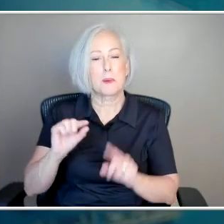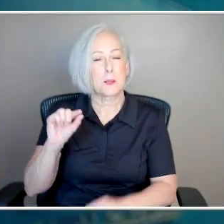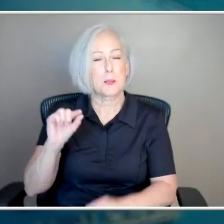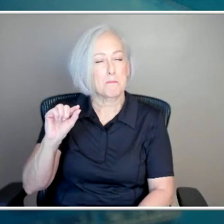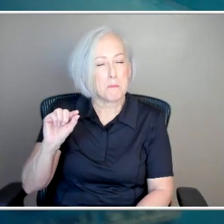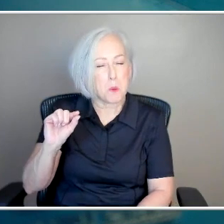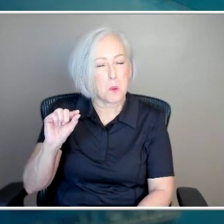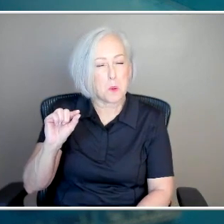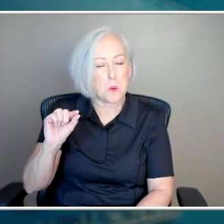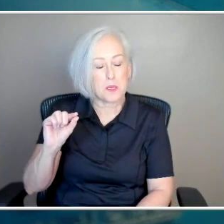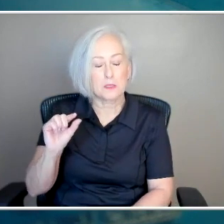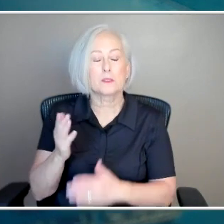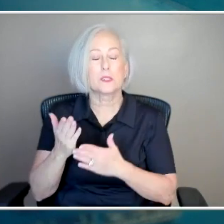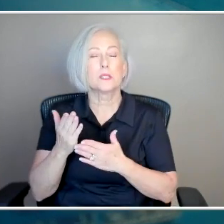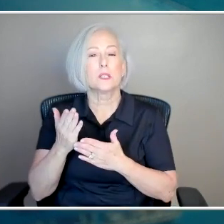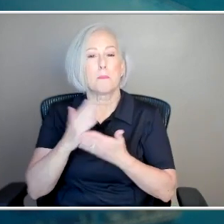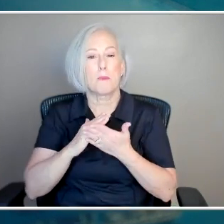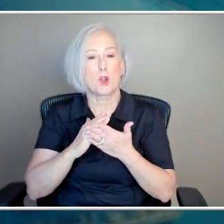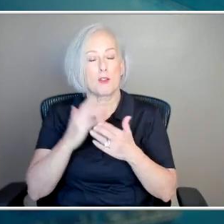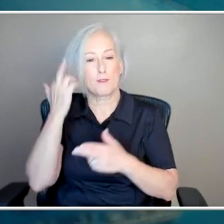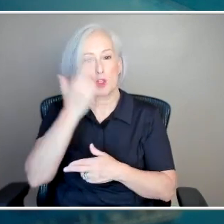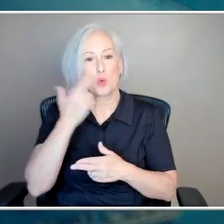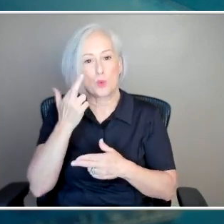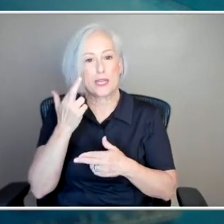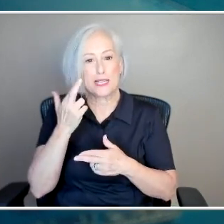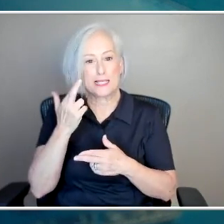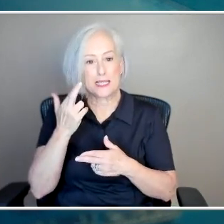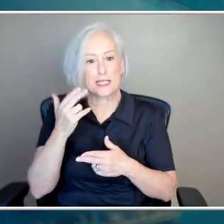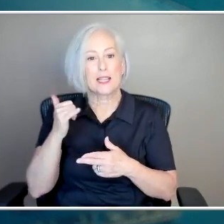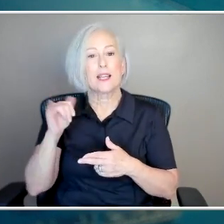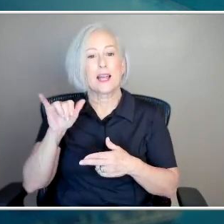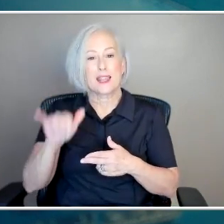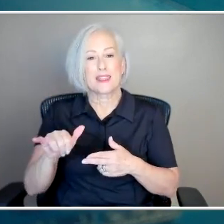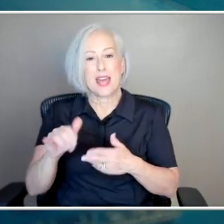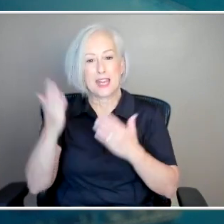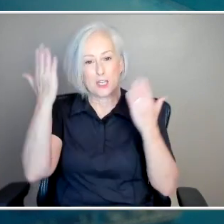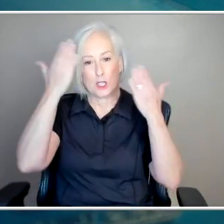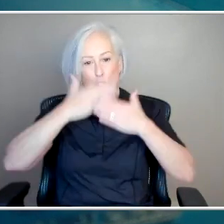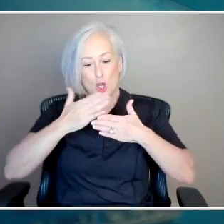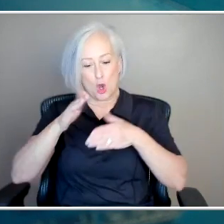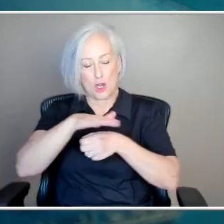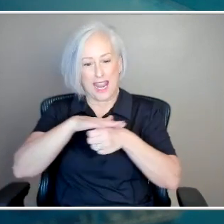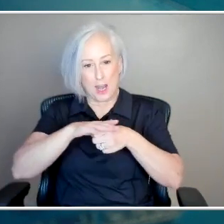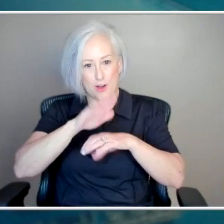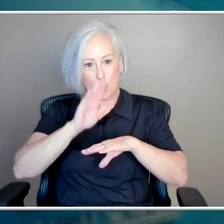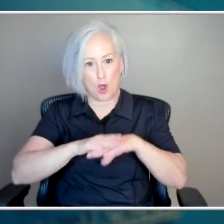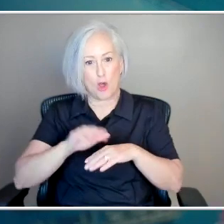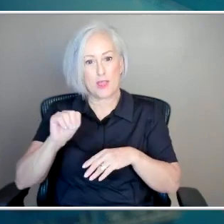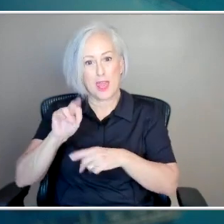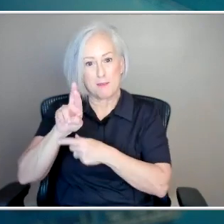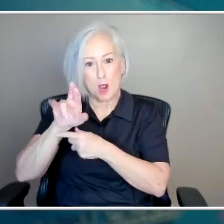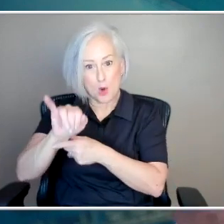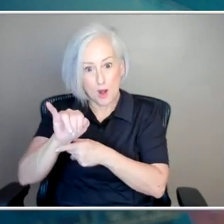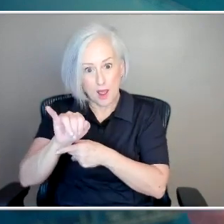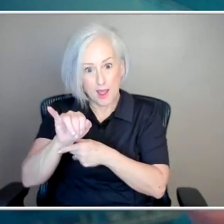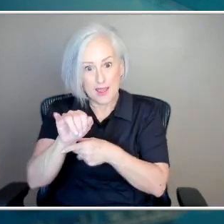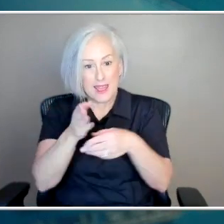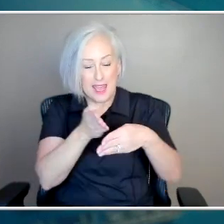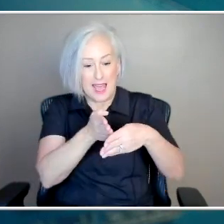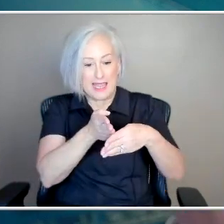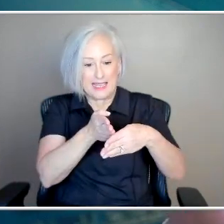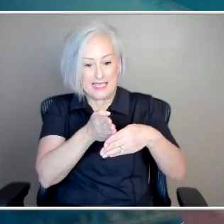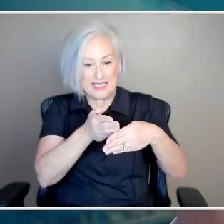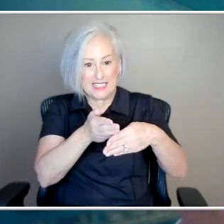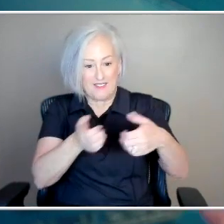mentioned I divide that tendon, or that dark spot we saw in that MRI, is because I've eliminated the opposing forces of the